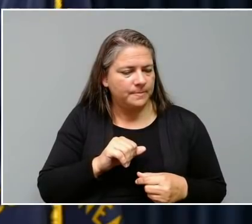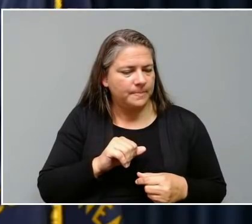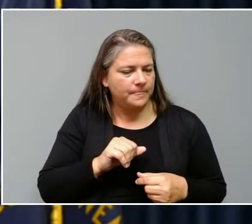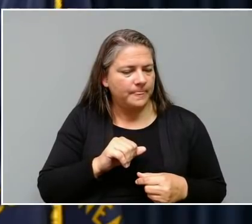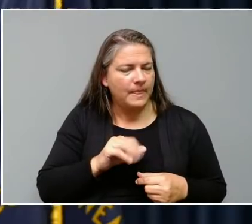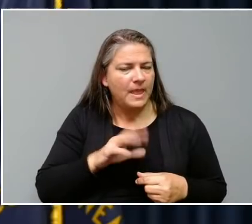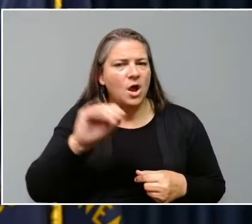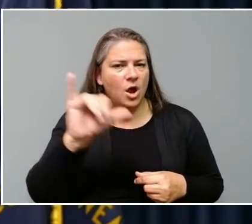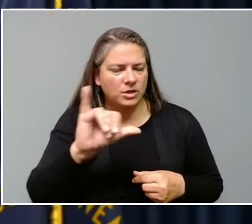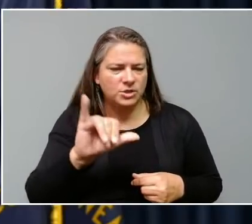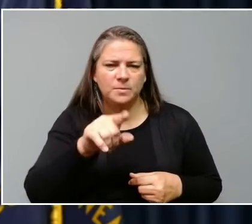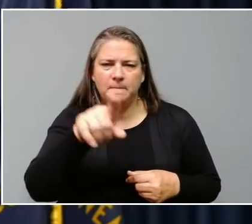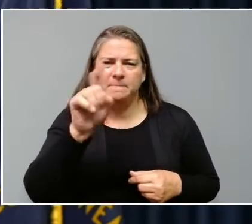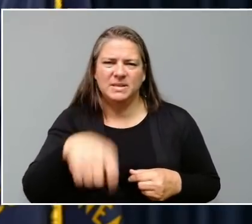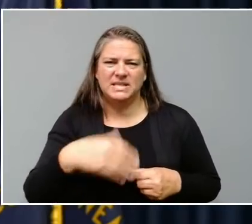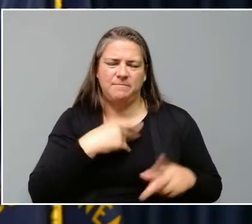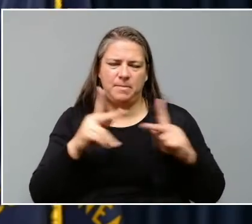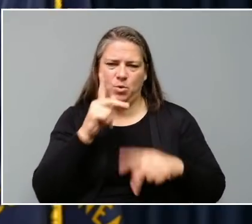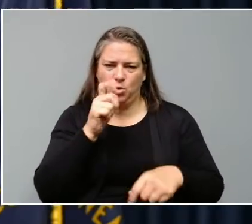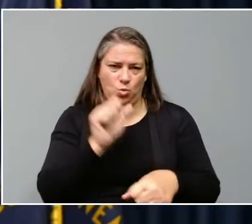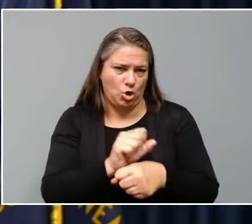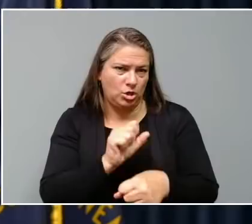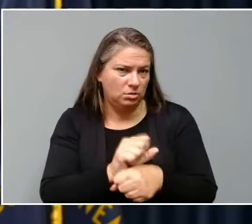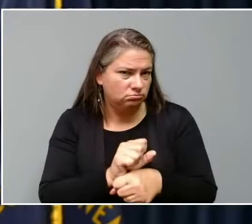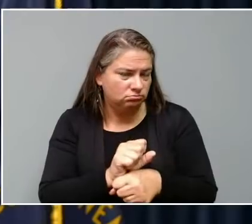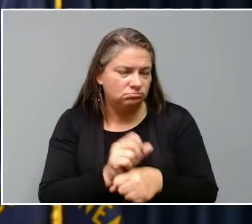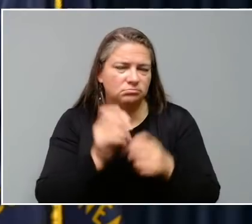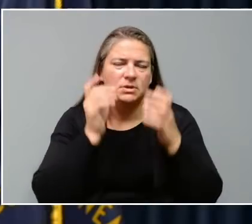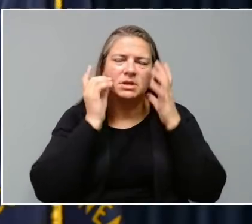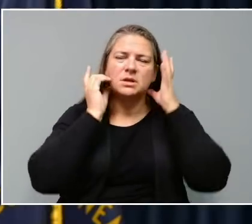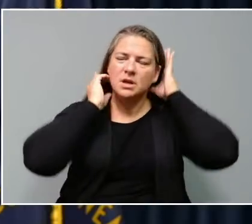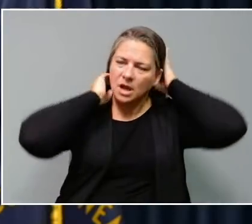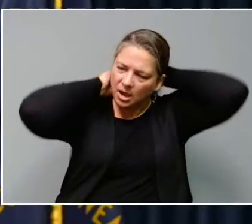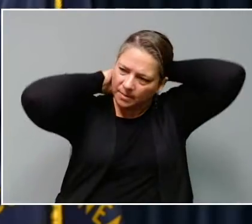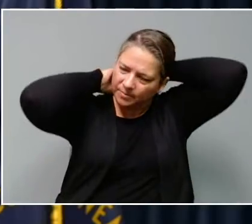a workforce, and you got to confront that issues.